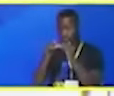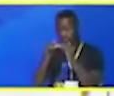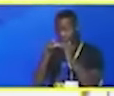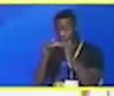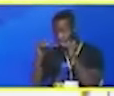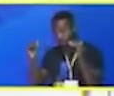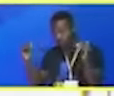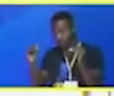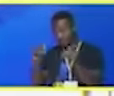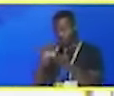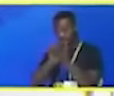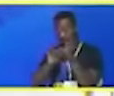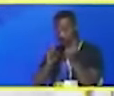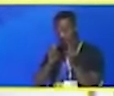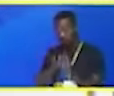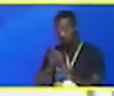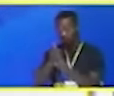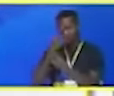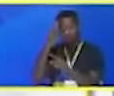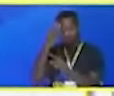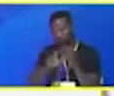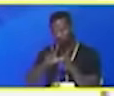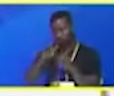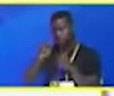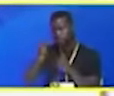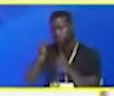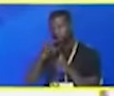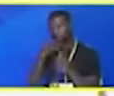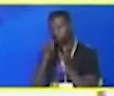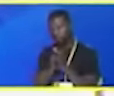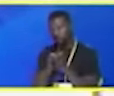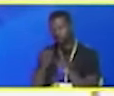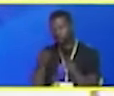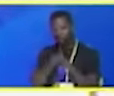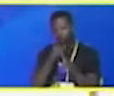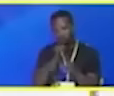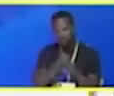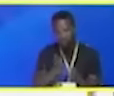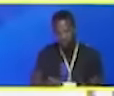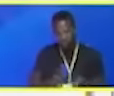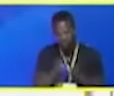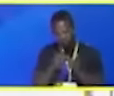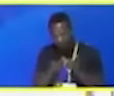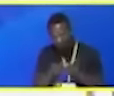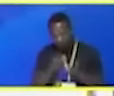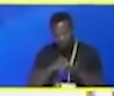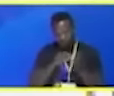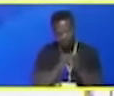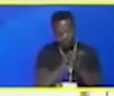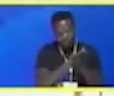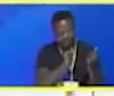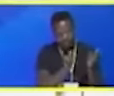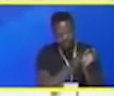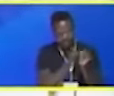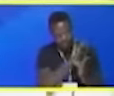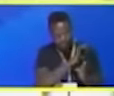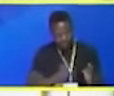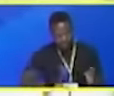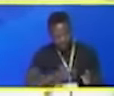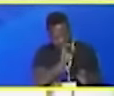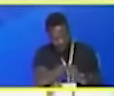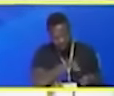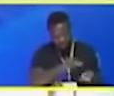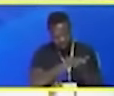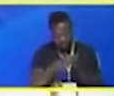does not even know, perhaps just subliminally, at this life by believing Jesus, his